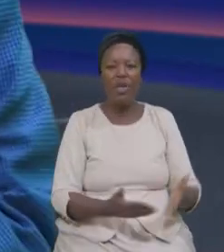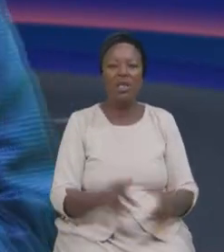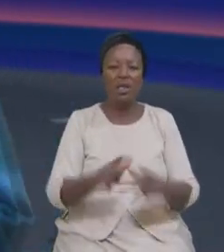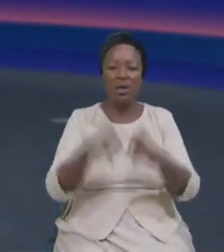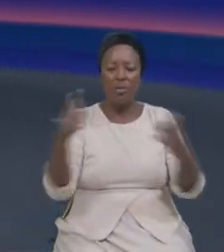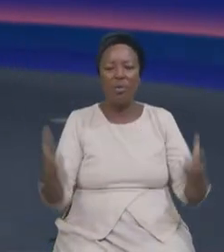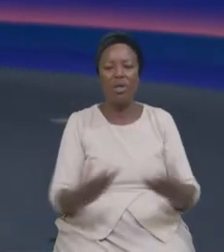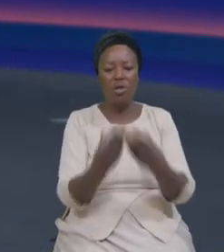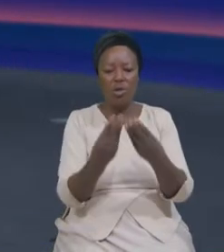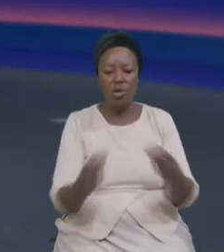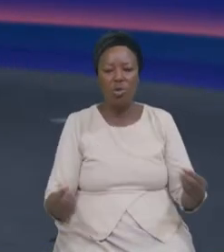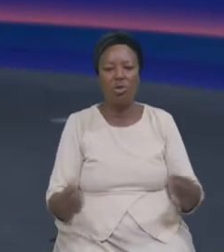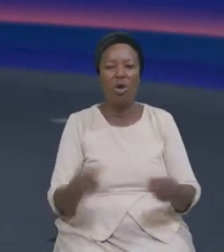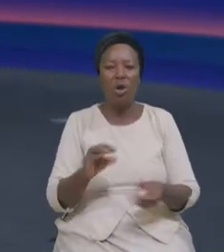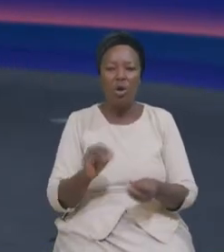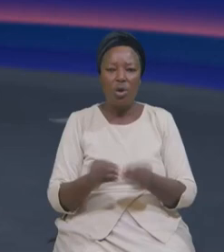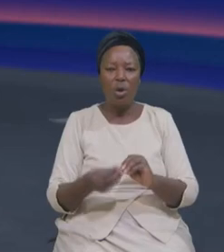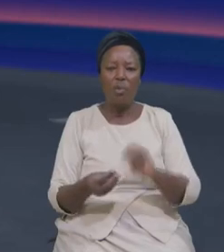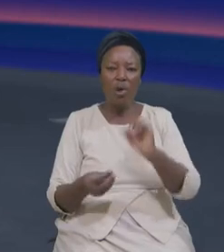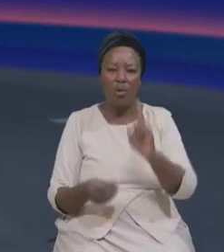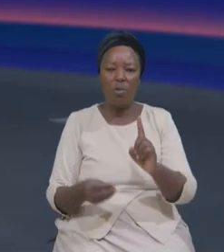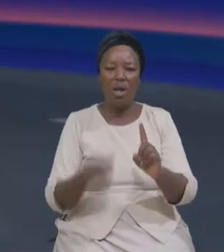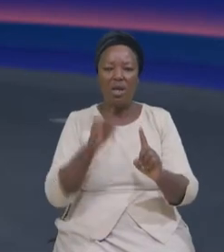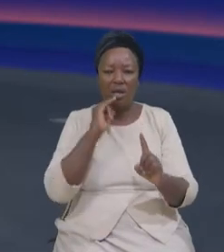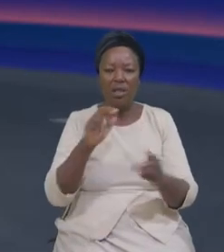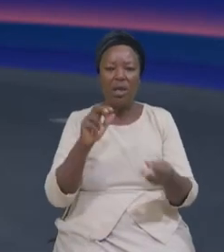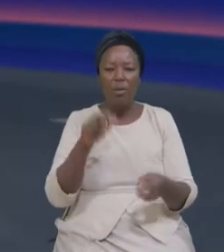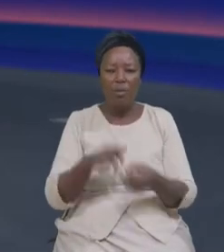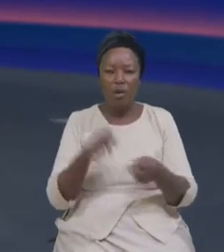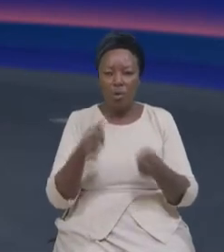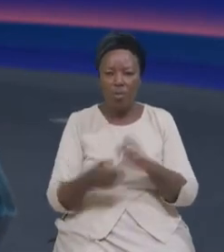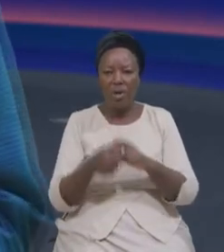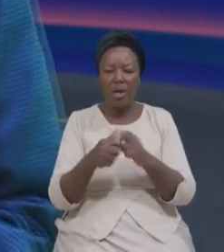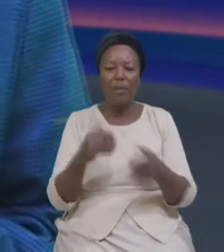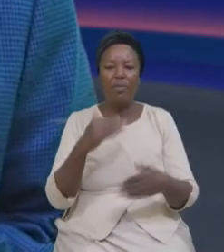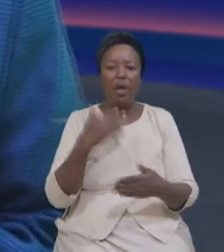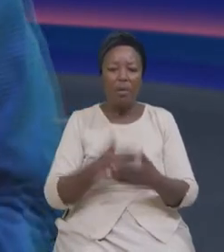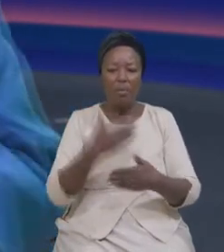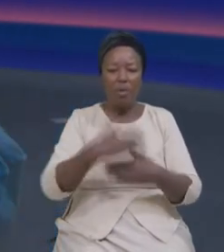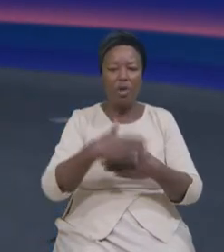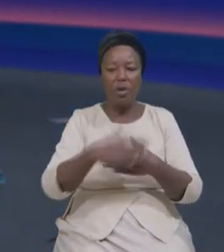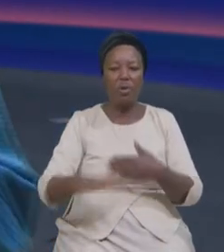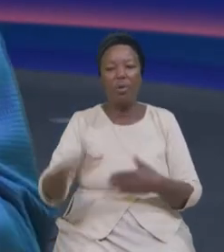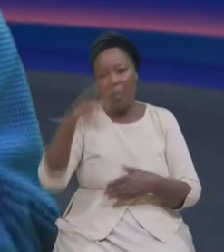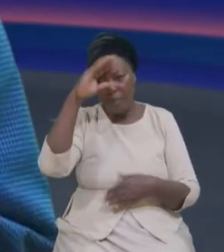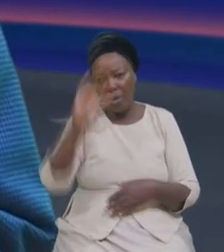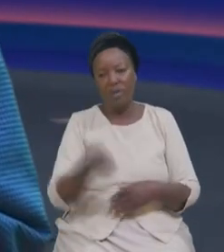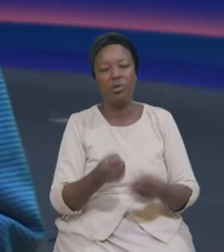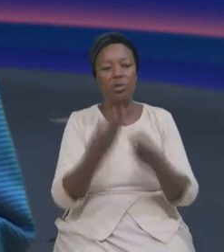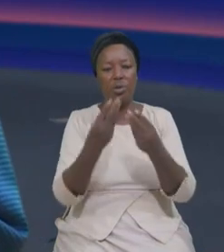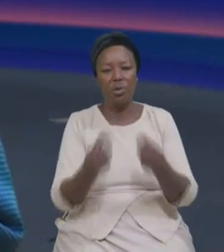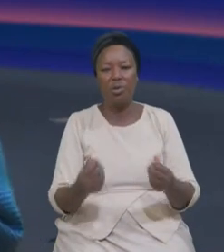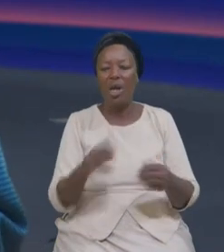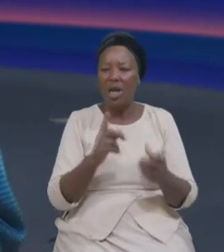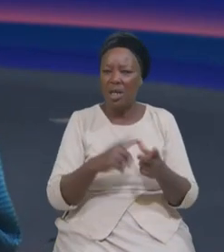Number one, problems beyond man's solution. Are you confronted with anything that brings a fear upon